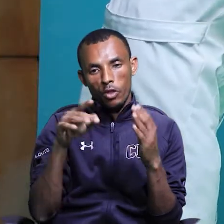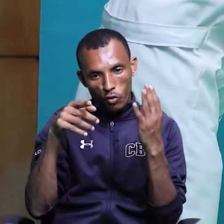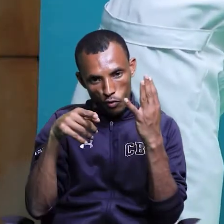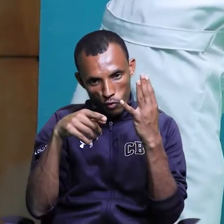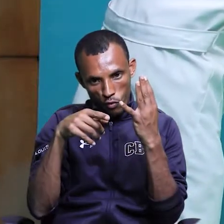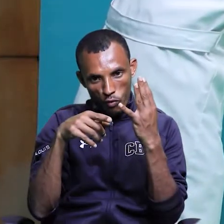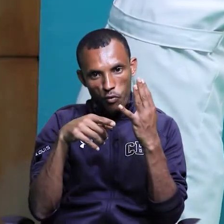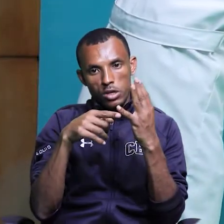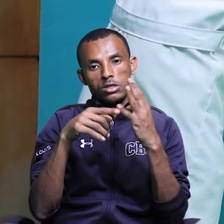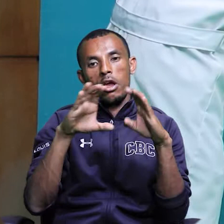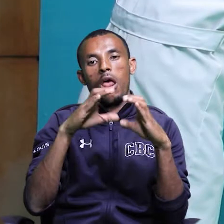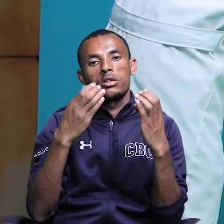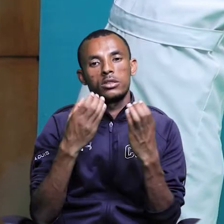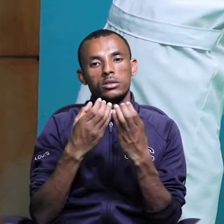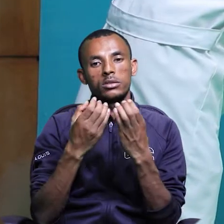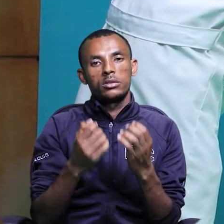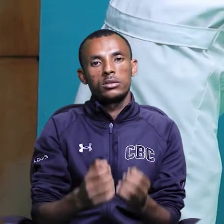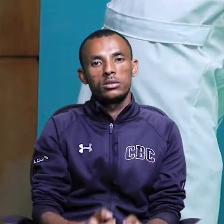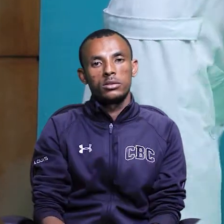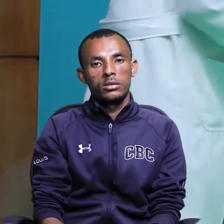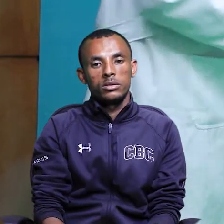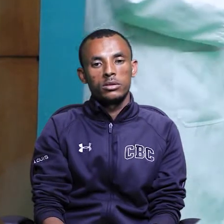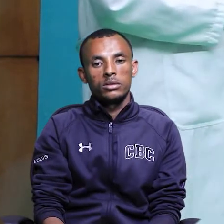fourth class. It will be in fourth class. That is correct.